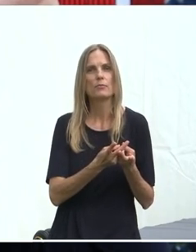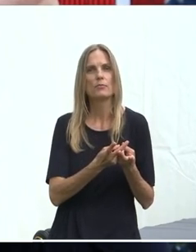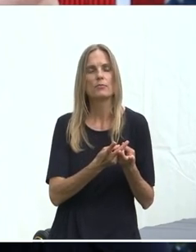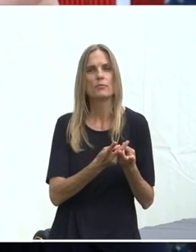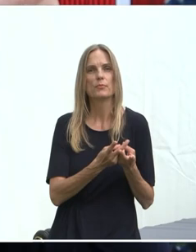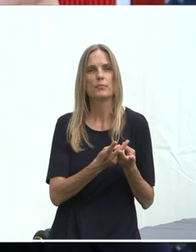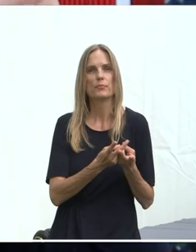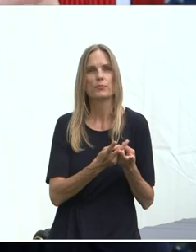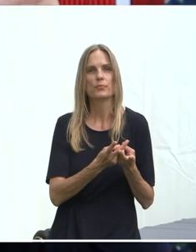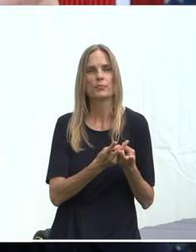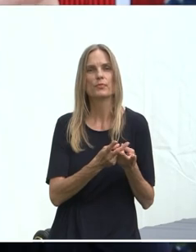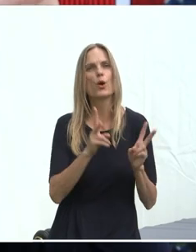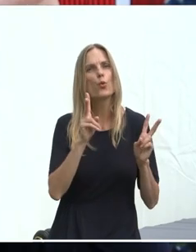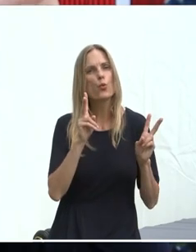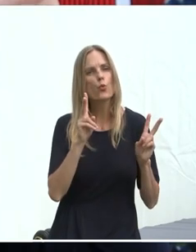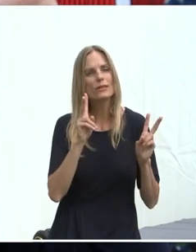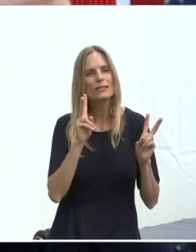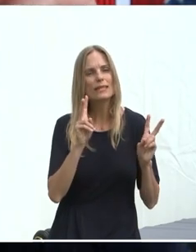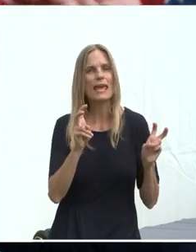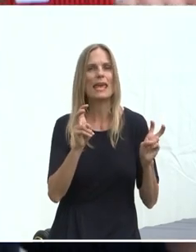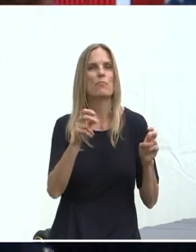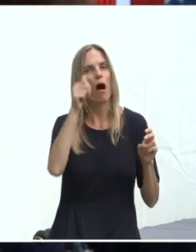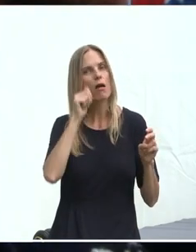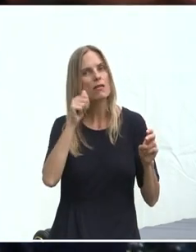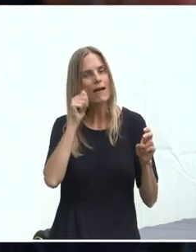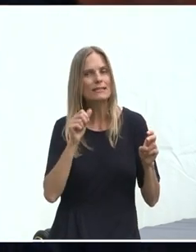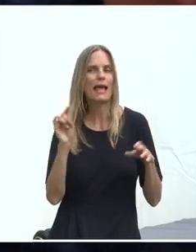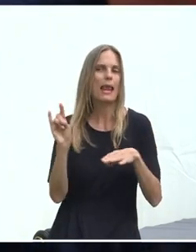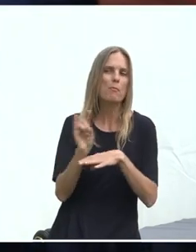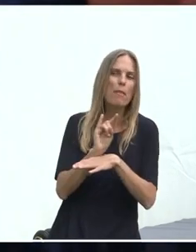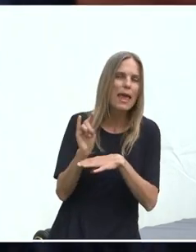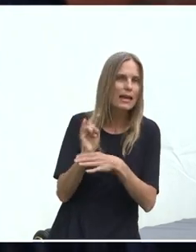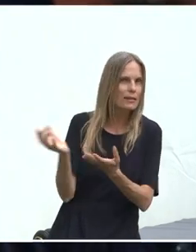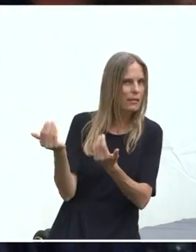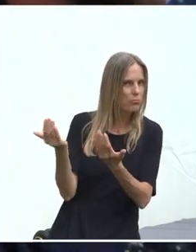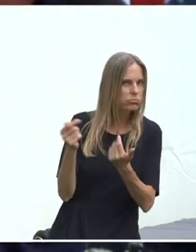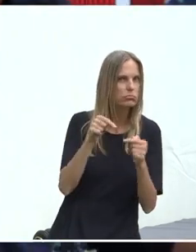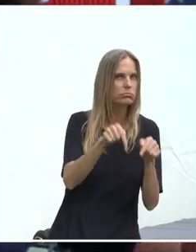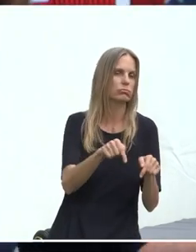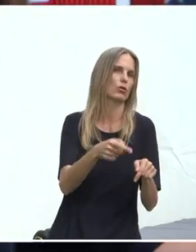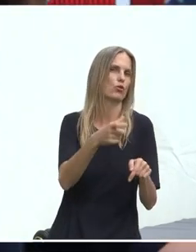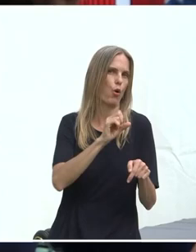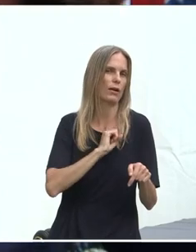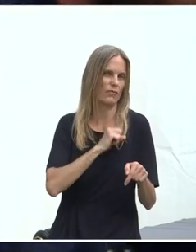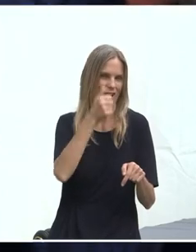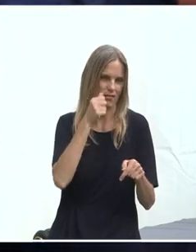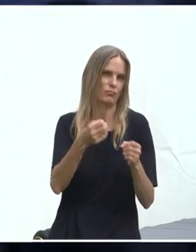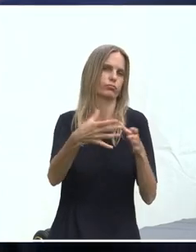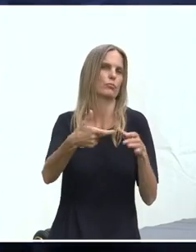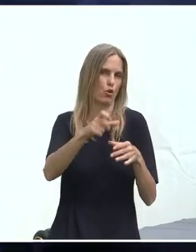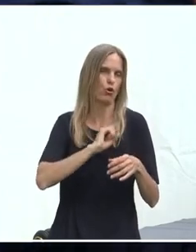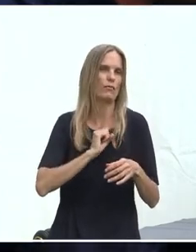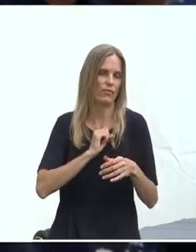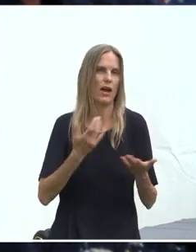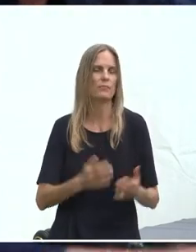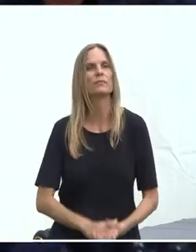more attractive to women, and also for men being caregivers. Because I think